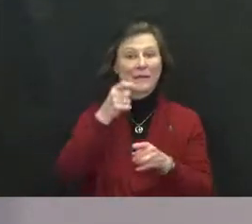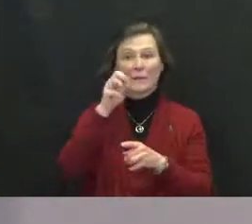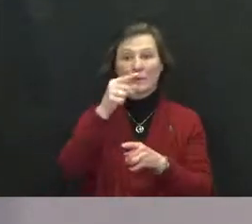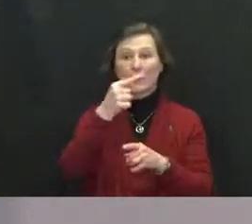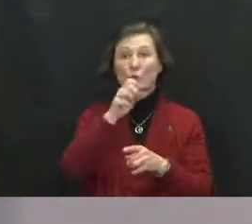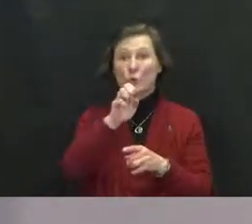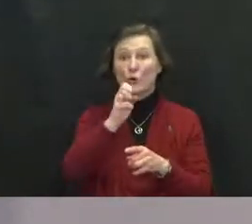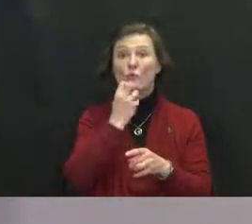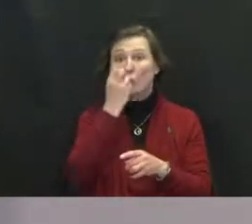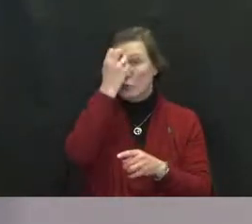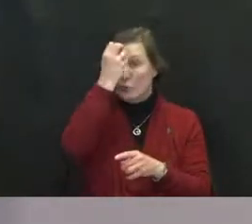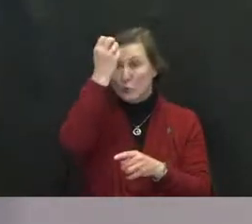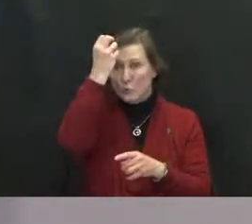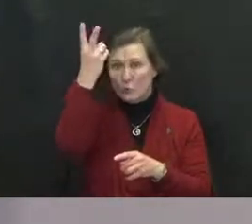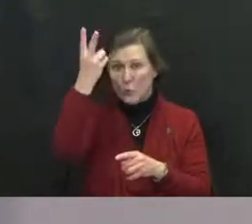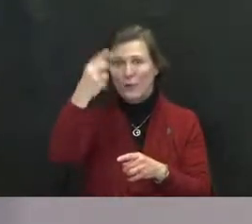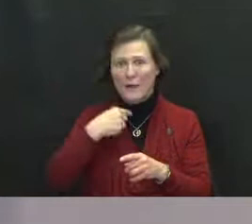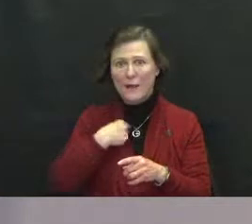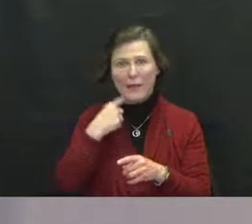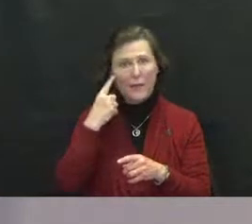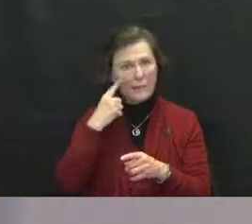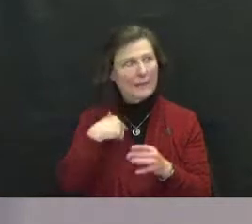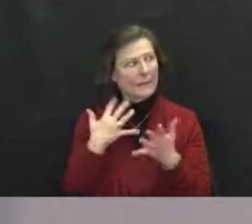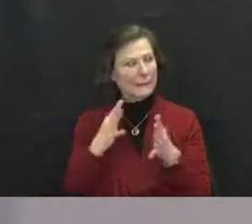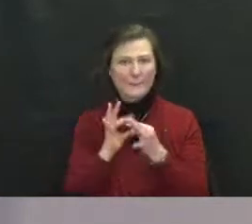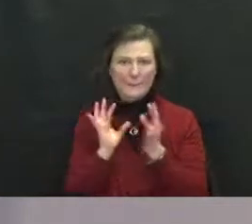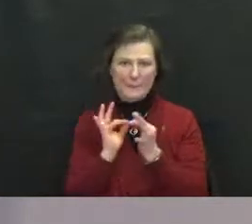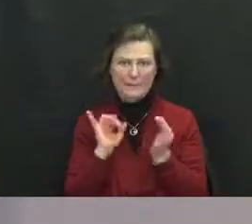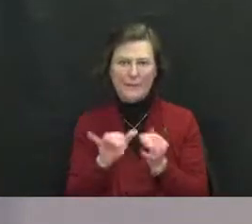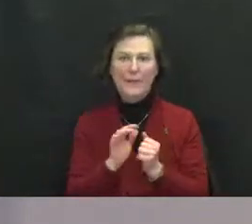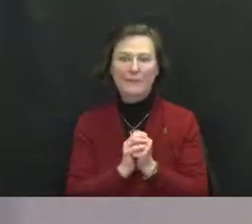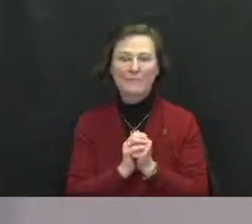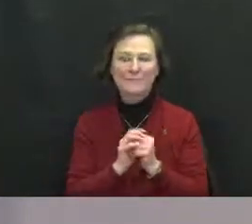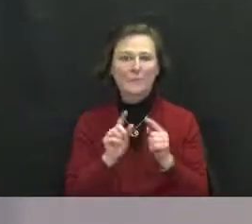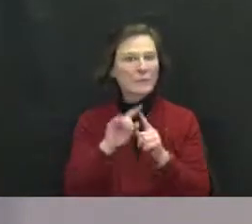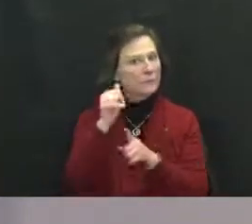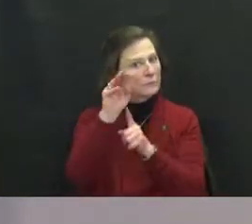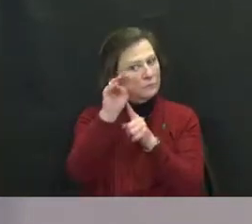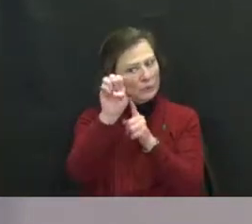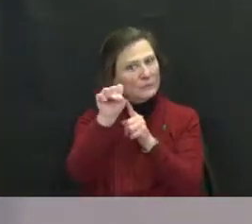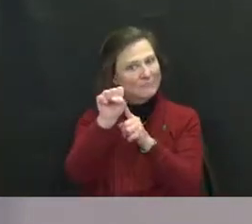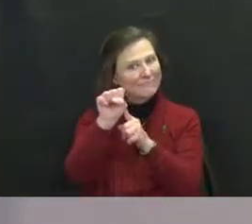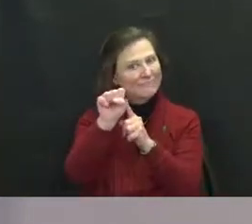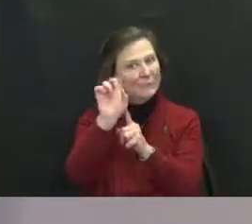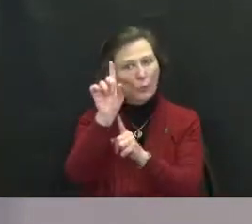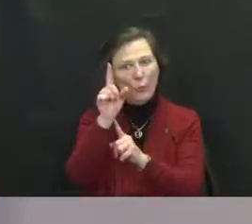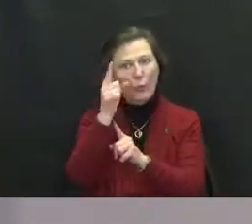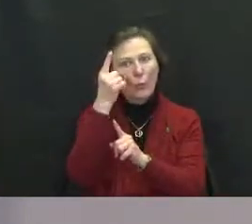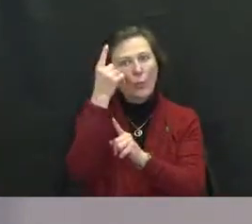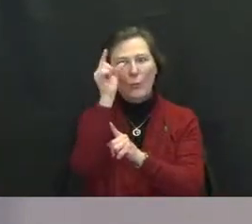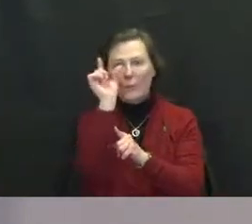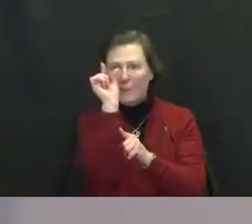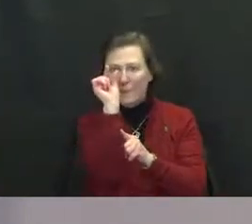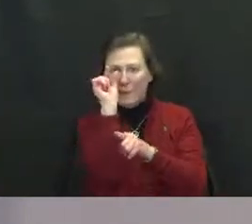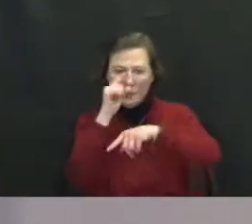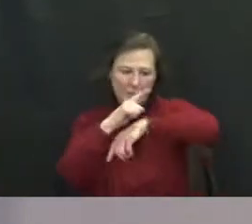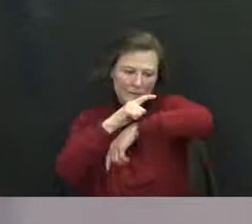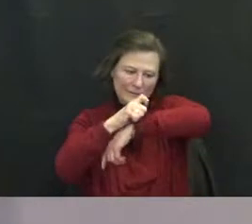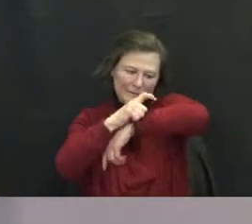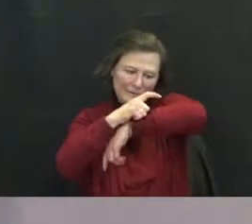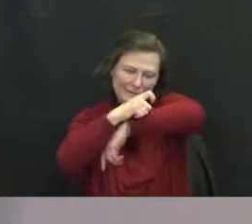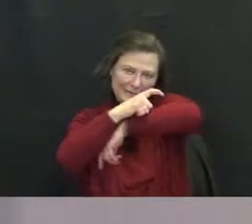goat, as I think I have mentioned. But James was only a snail.